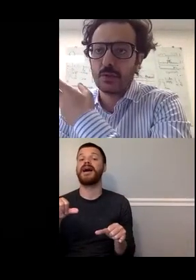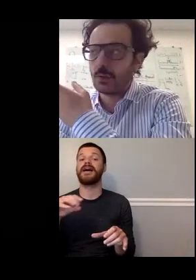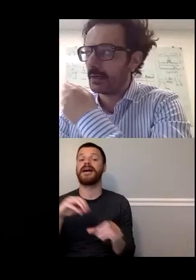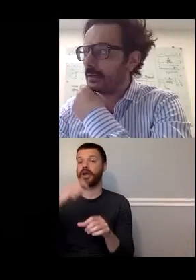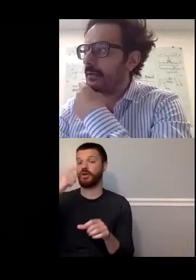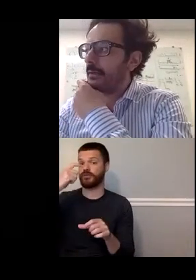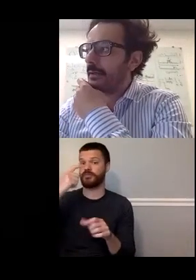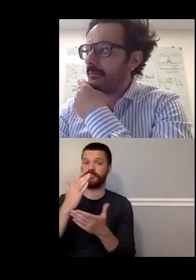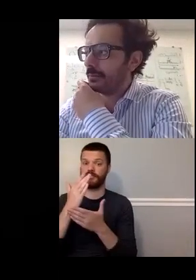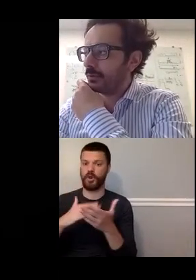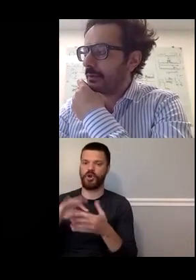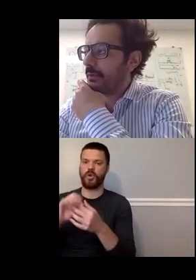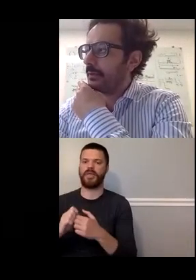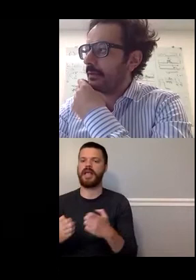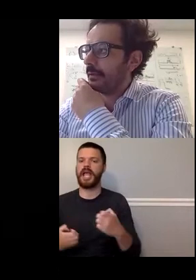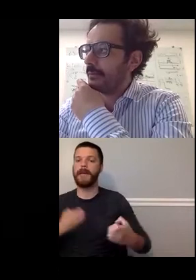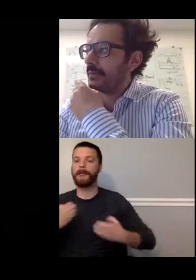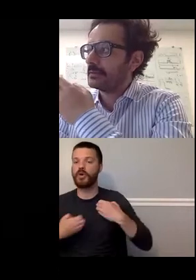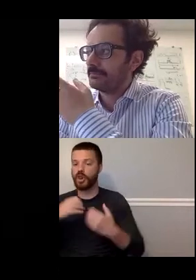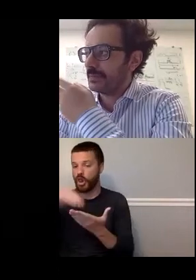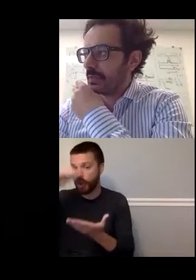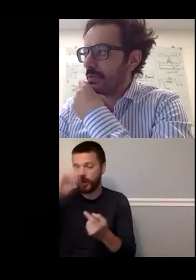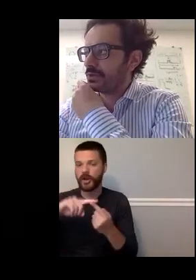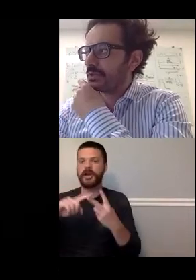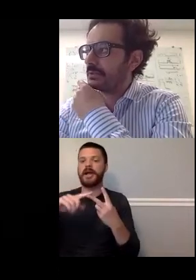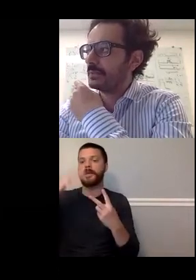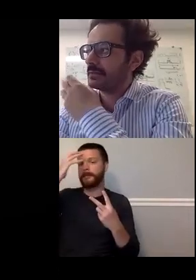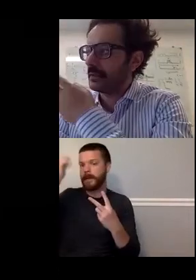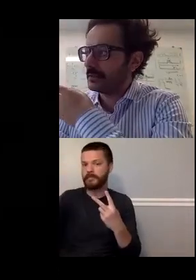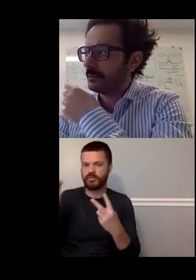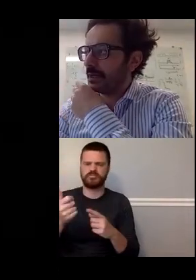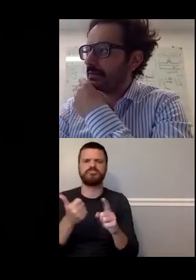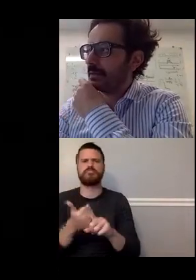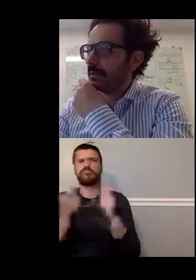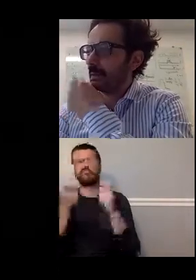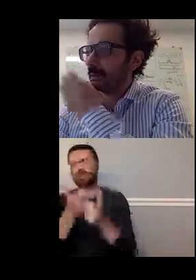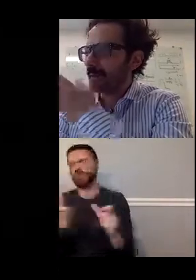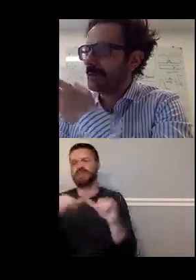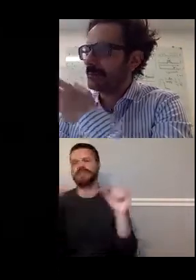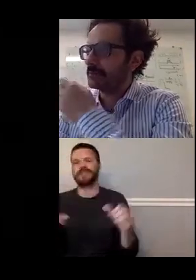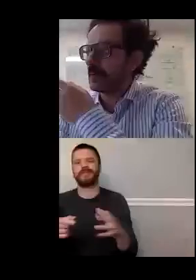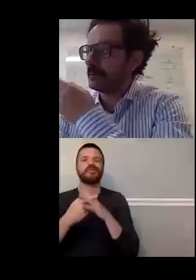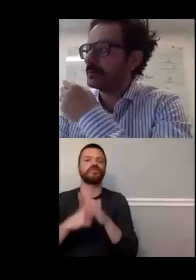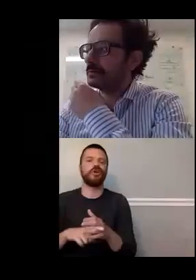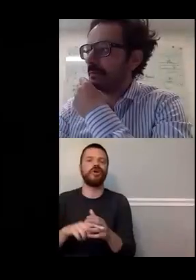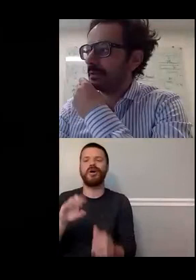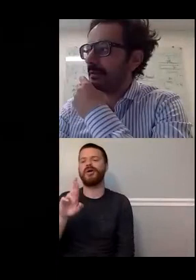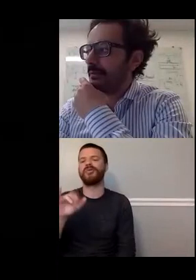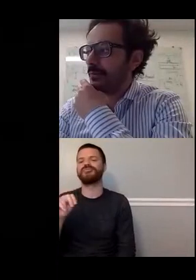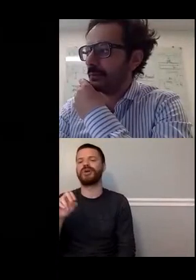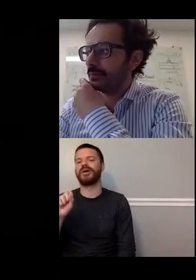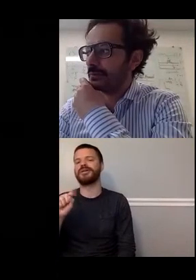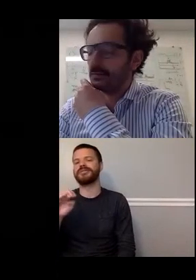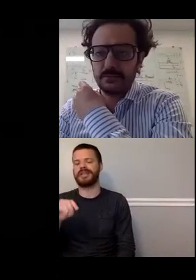emotional learning and memory. But it's a huge system that starts in the brainstem, hypothalamus, thalamus,